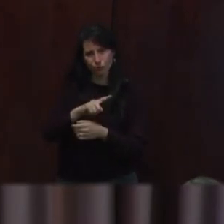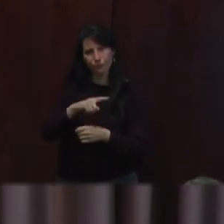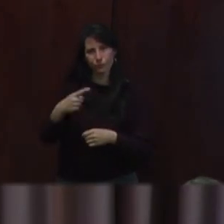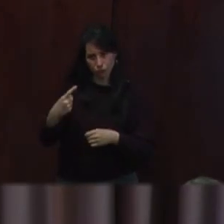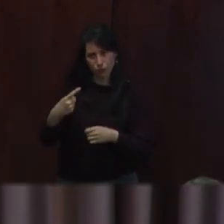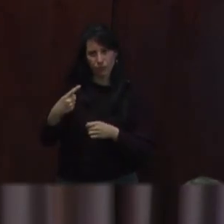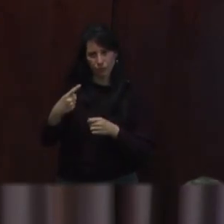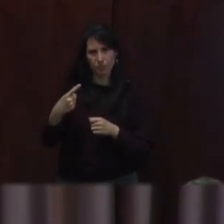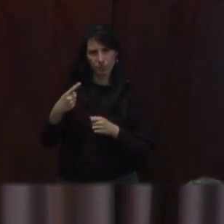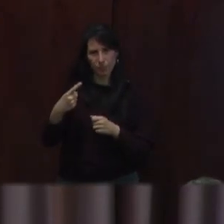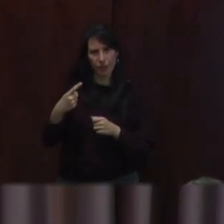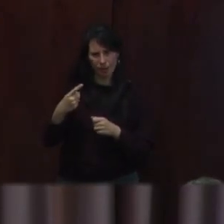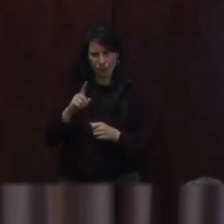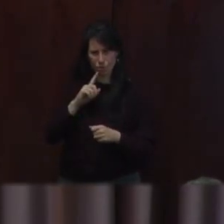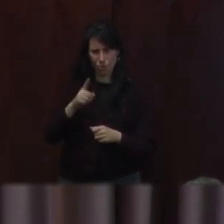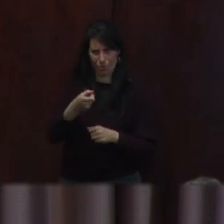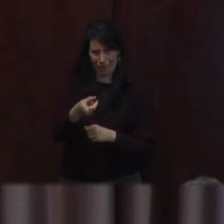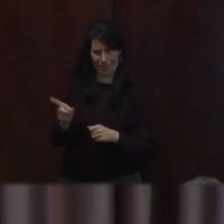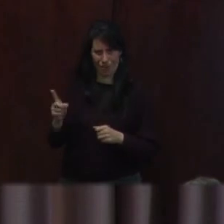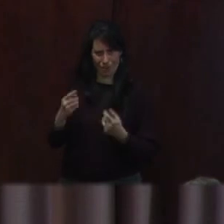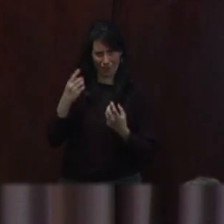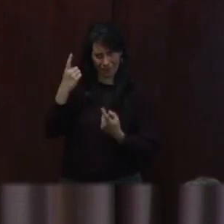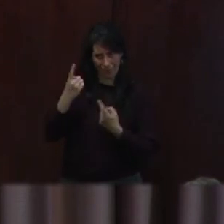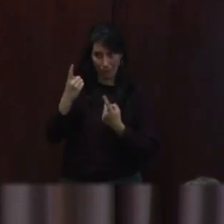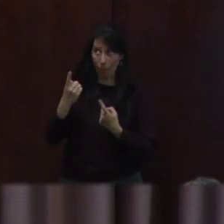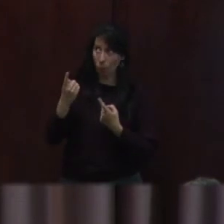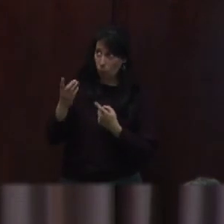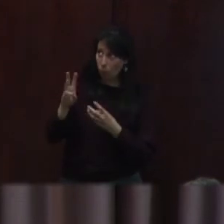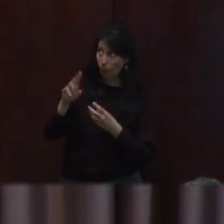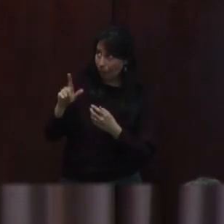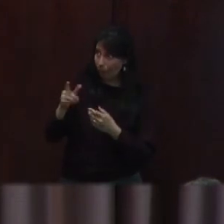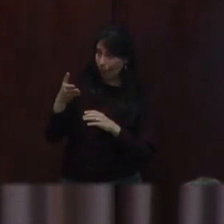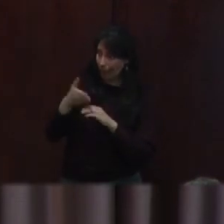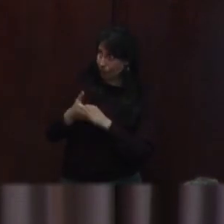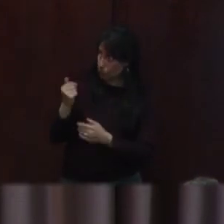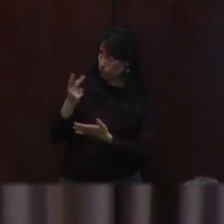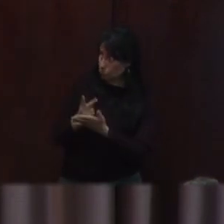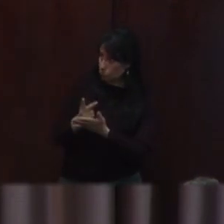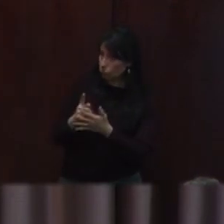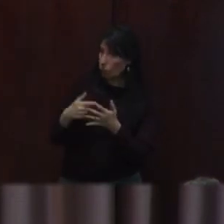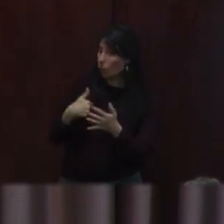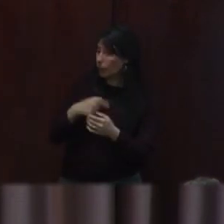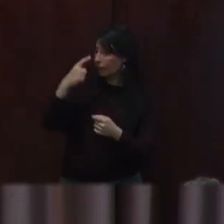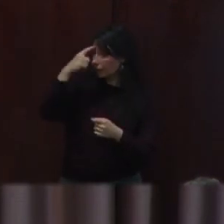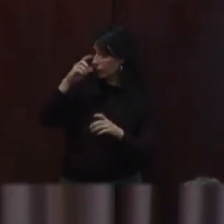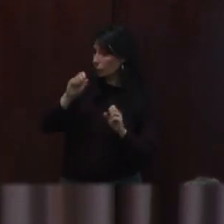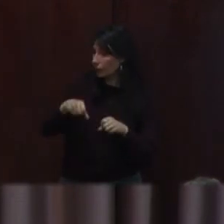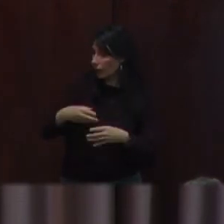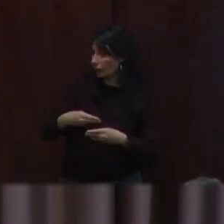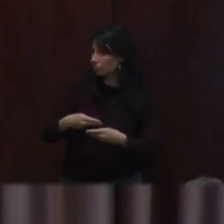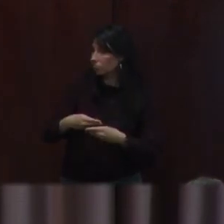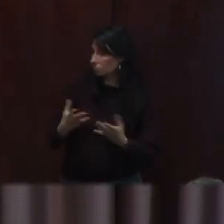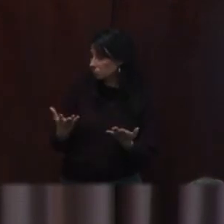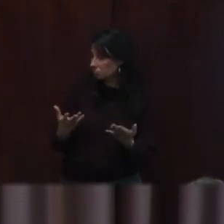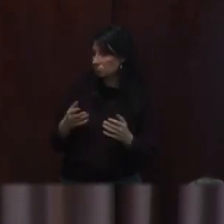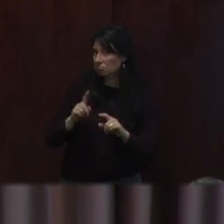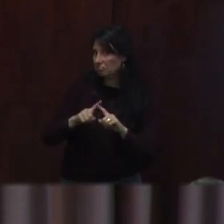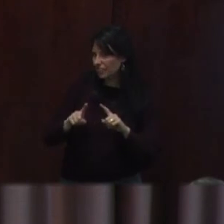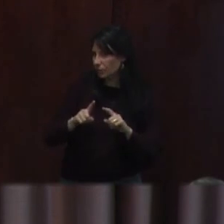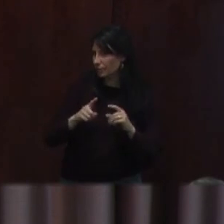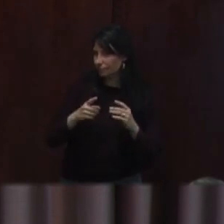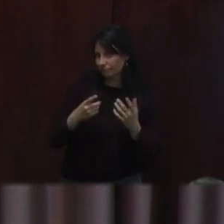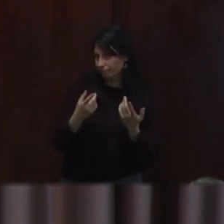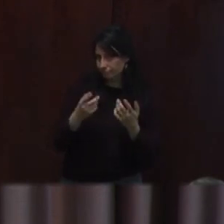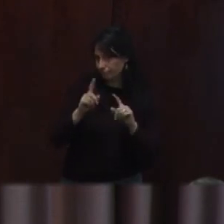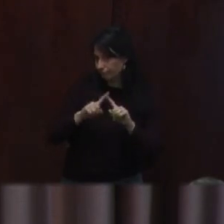within their organizations, they're thinking about, assuming we're approved, here's what we think we could probably do at our different, retail locations and things like